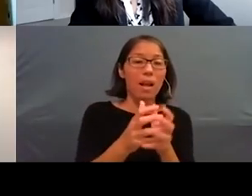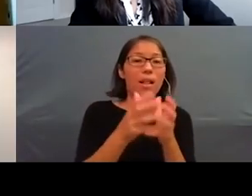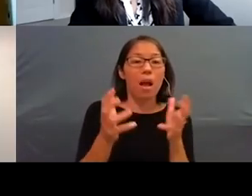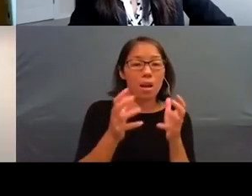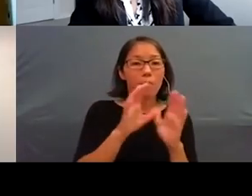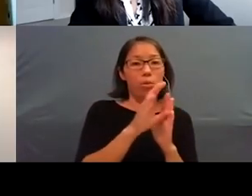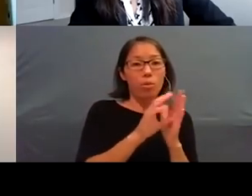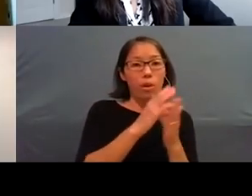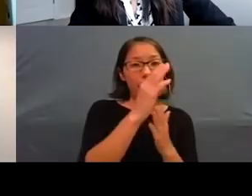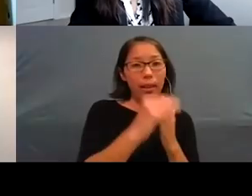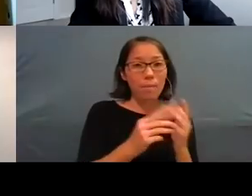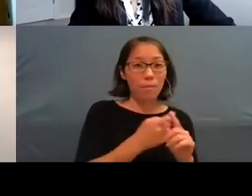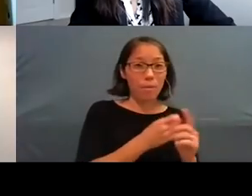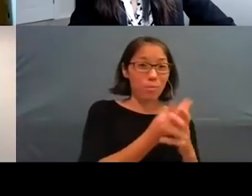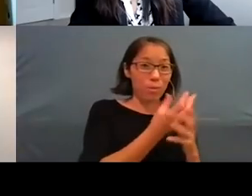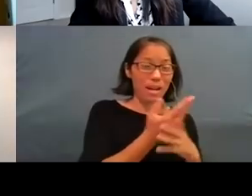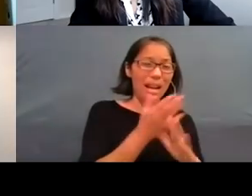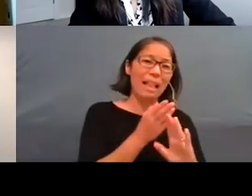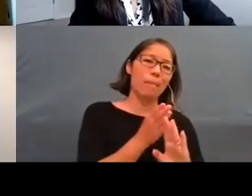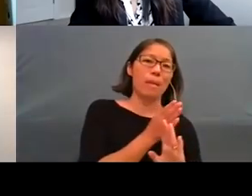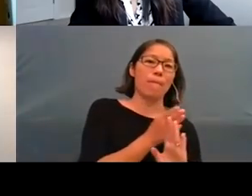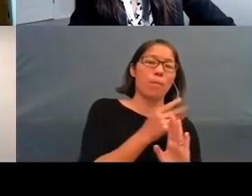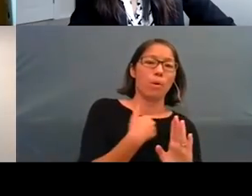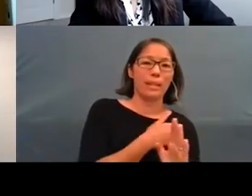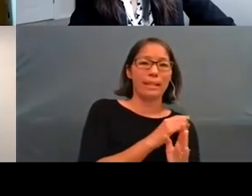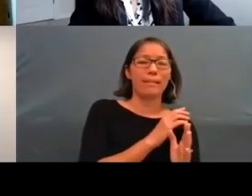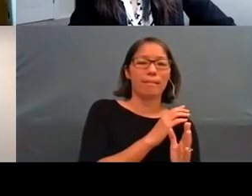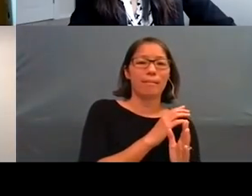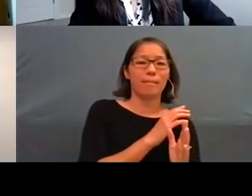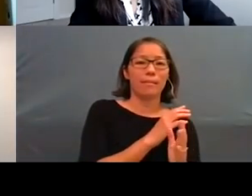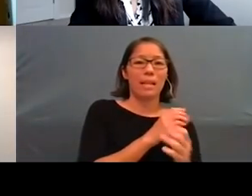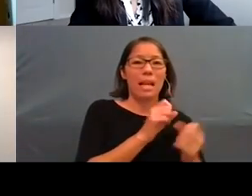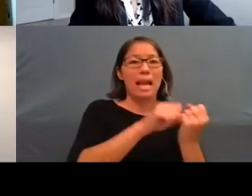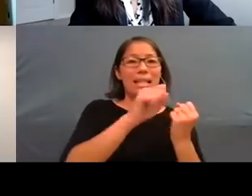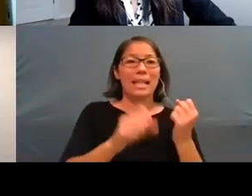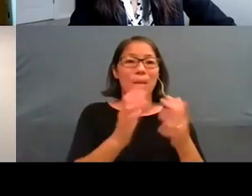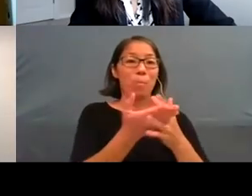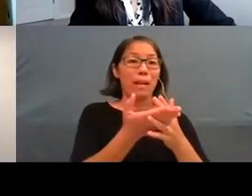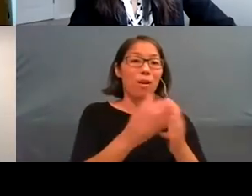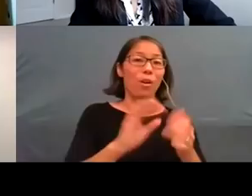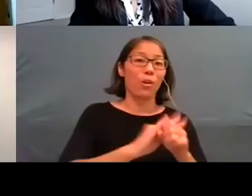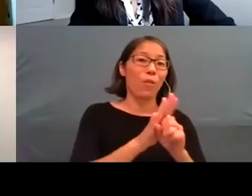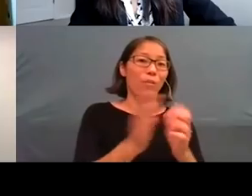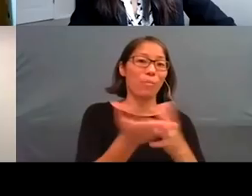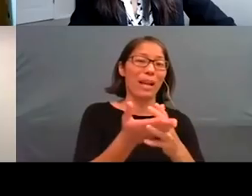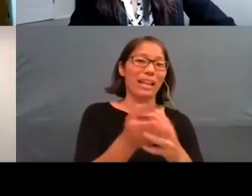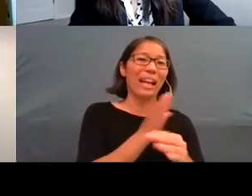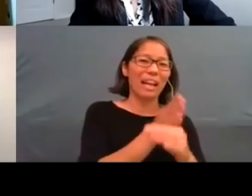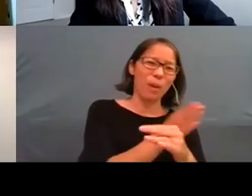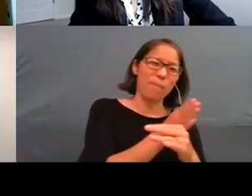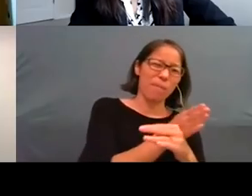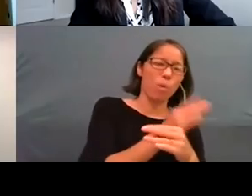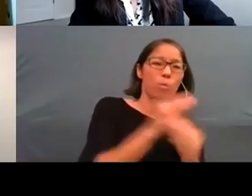spring, even a little bit before we went on our extended break, our COVID break, just to make sure